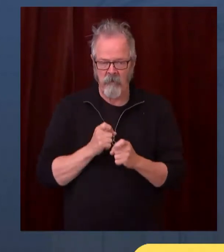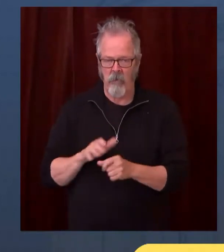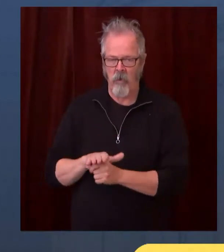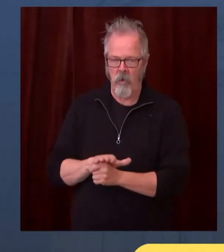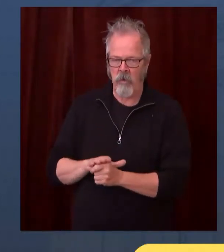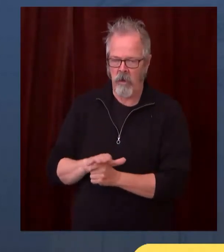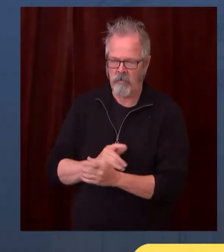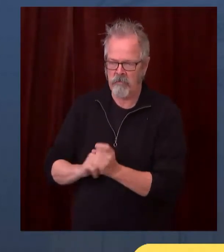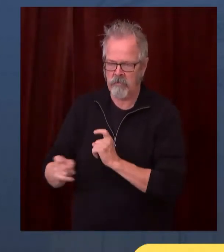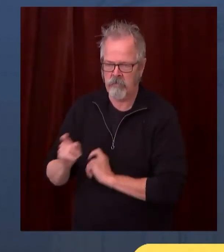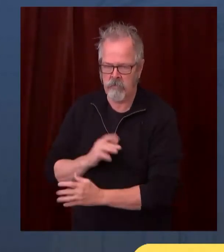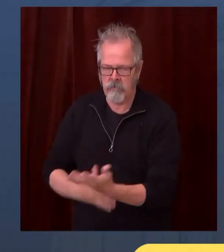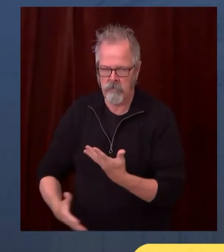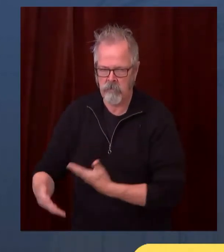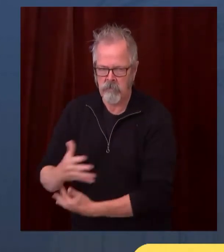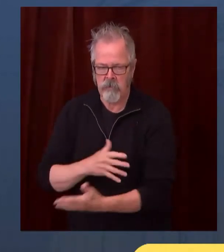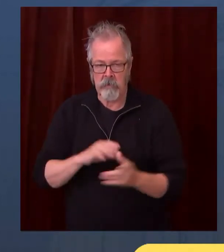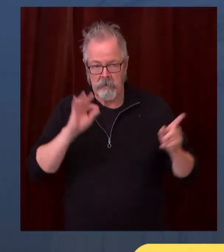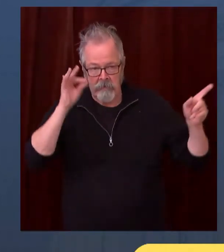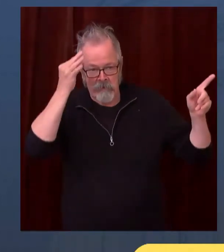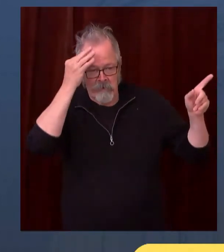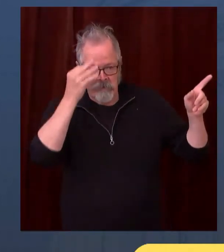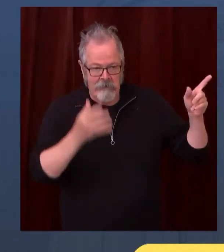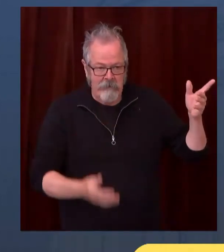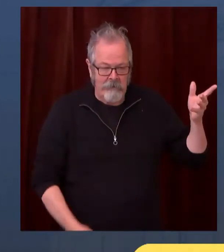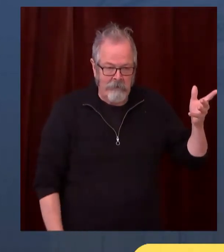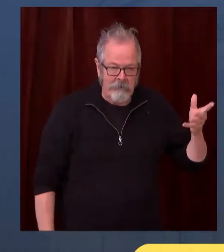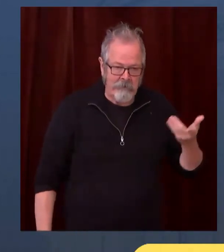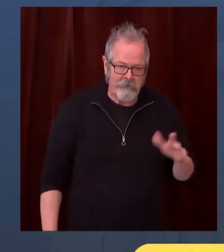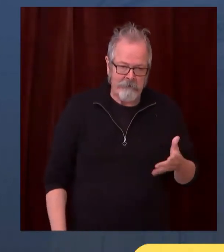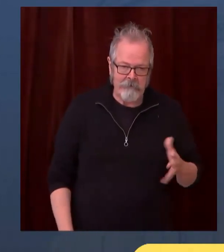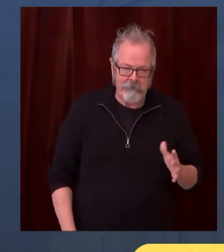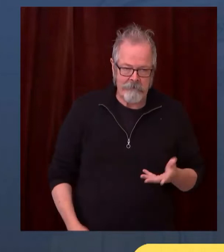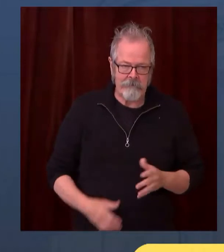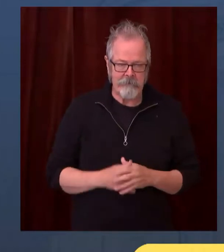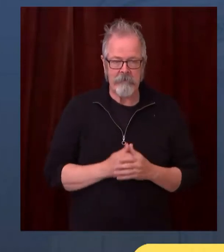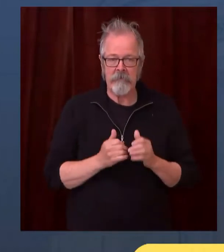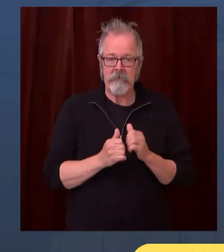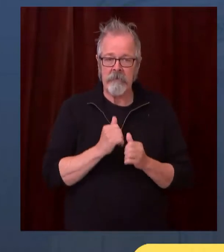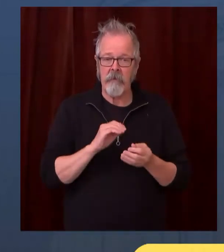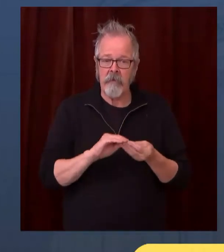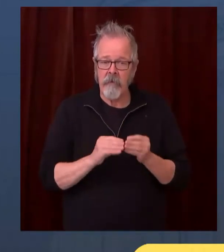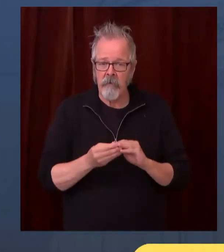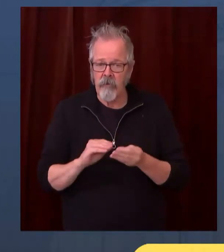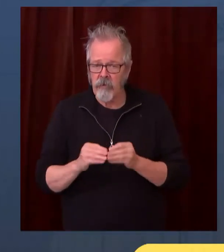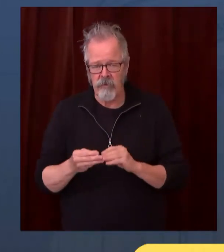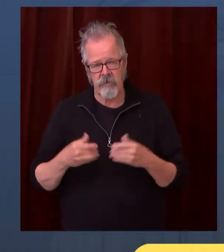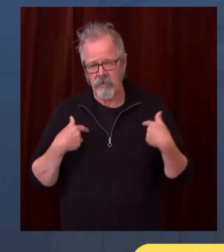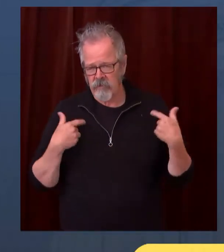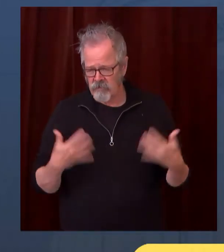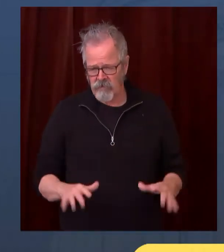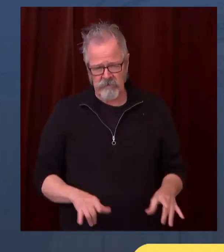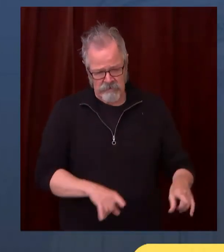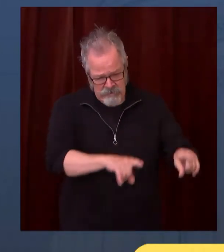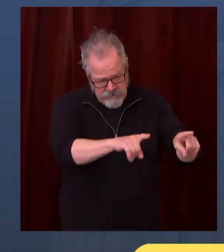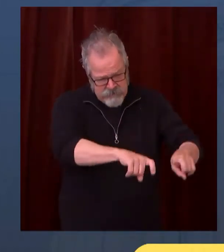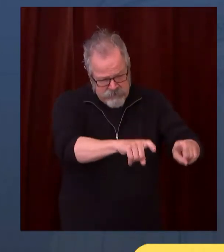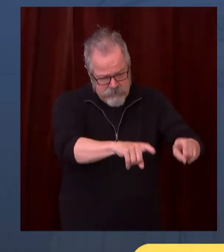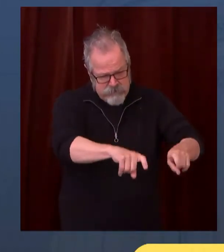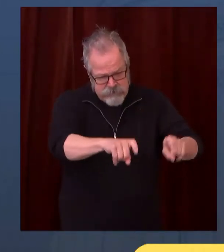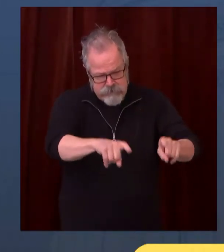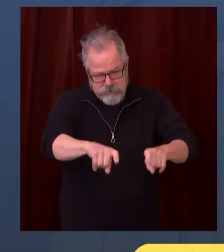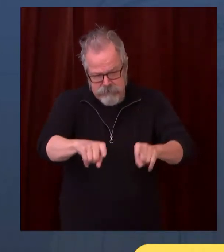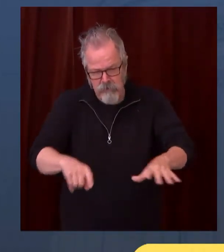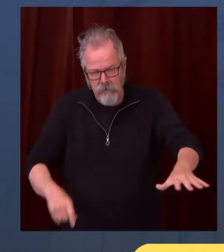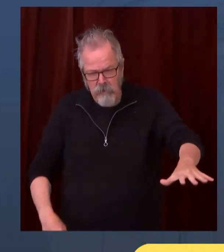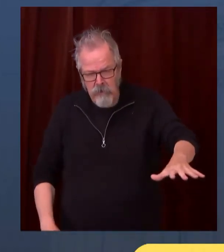here. Over 200, I believe 215 nursing homes with 20,000 plus individuals